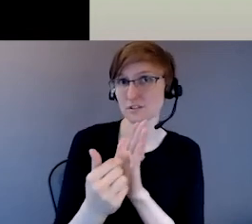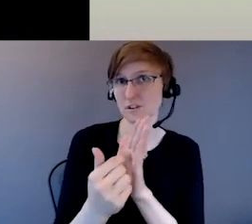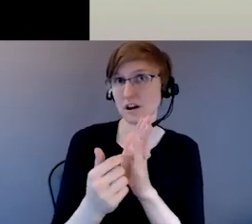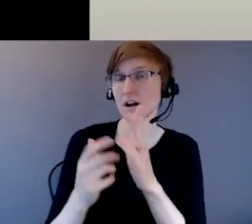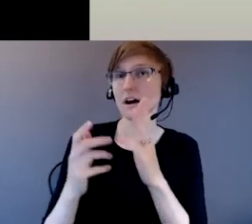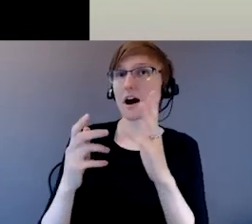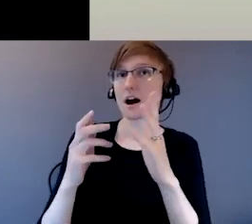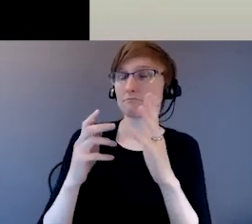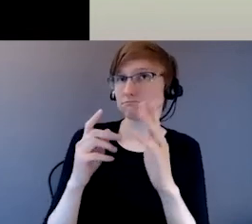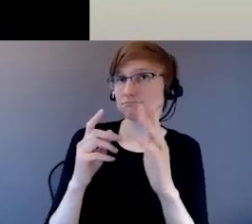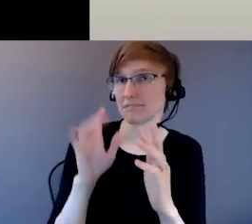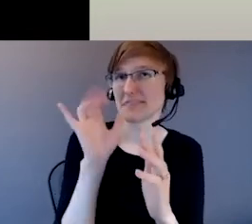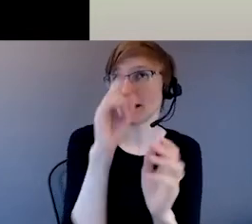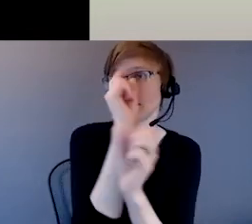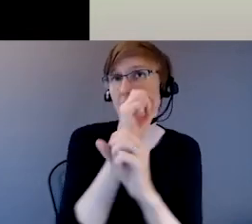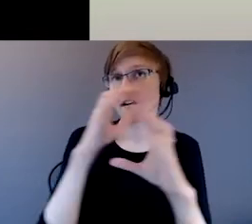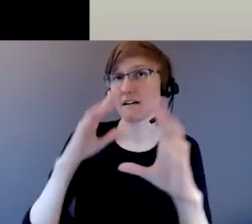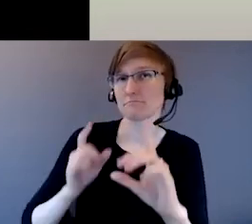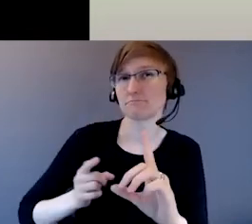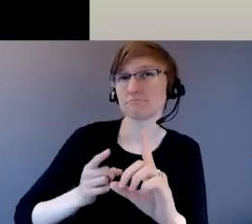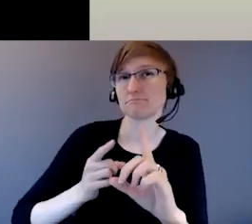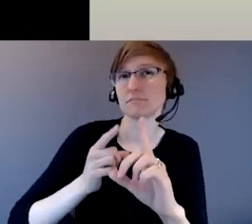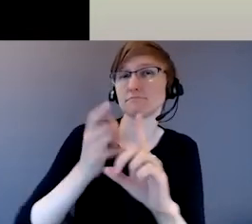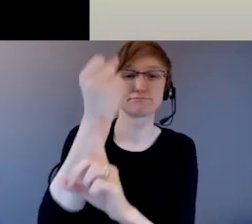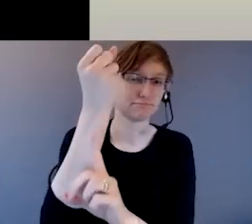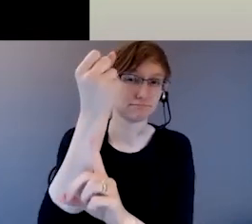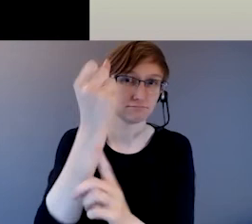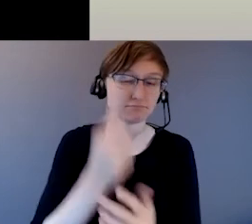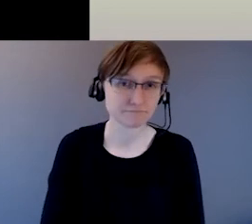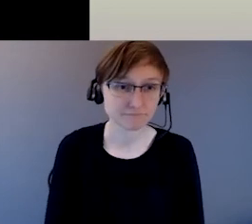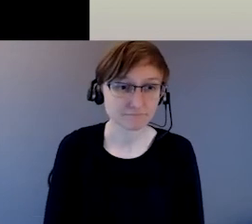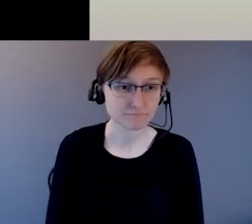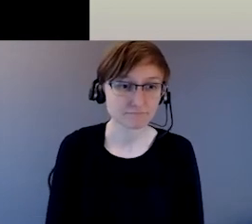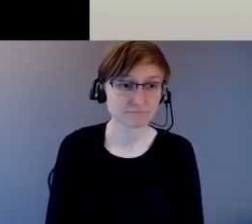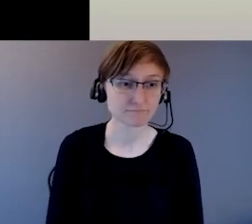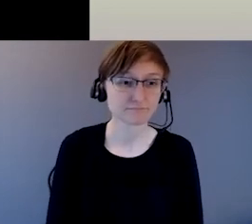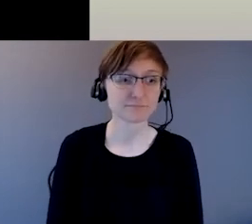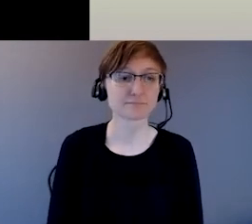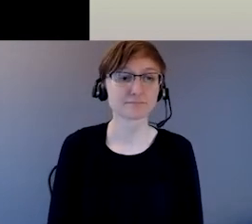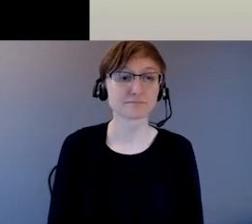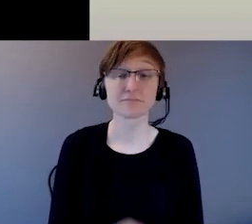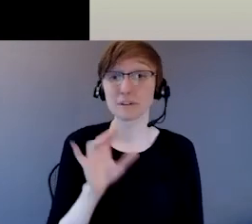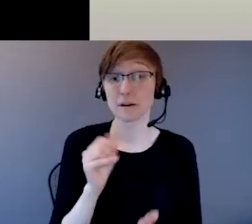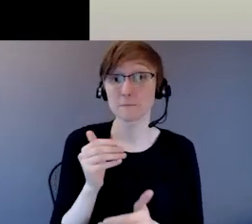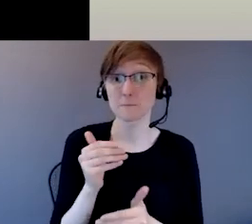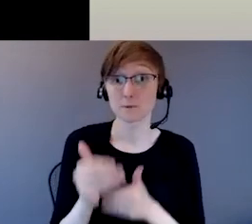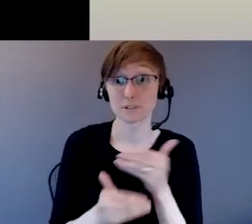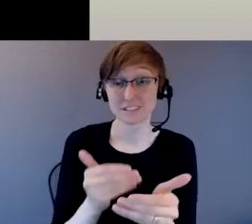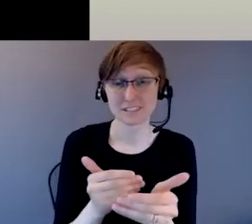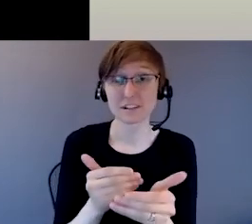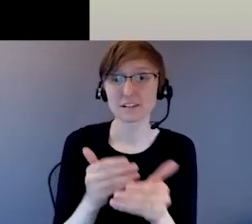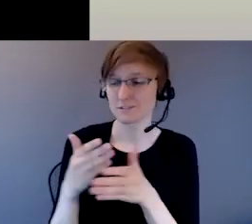piece. This is the component that will establish those unbiased methodologies I previously referred to. When there's that